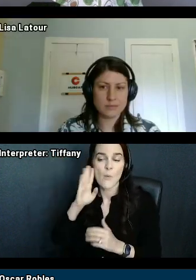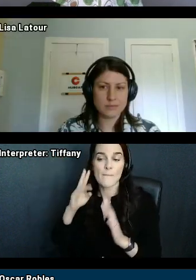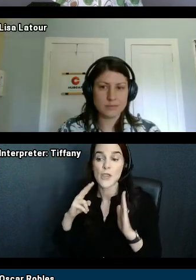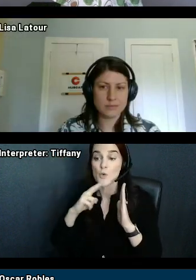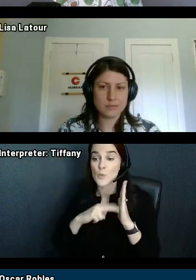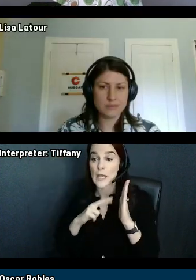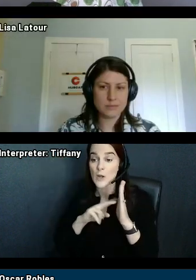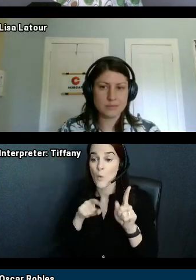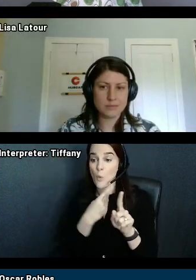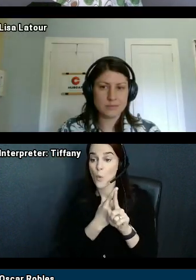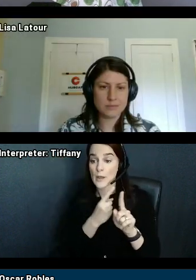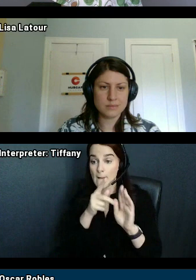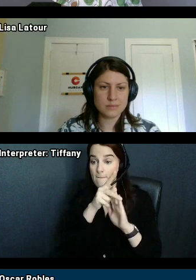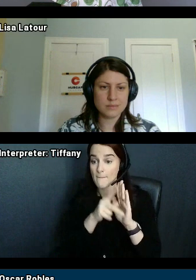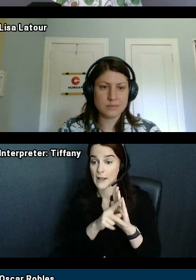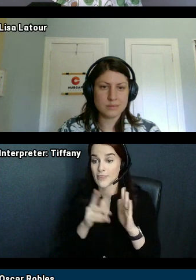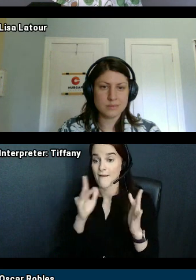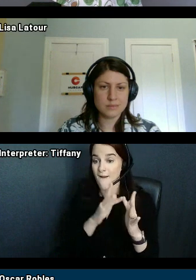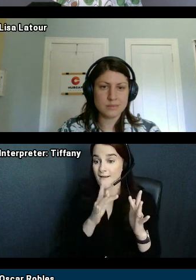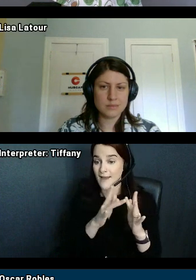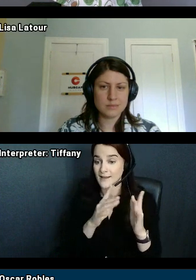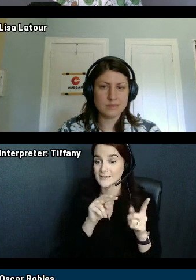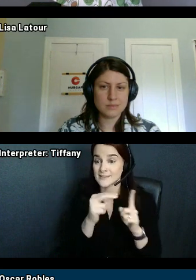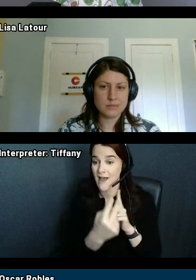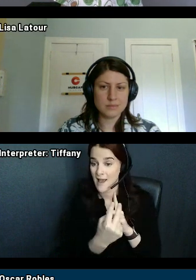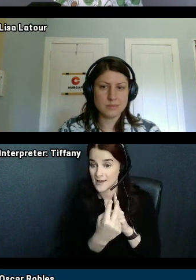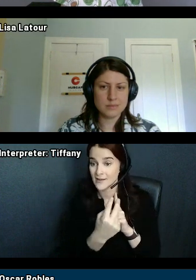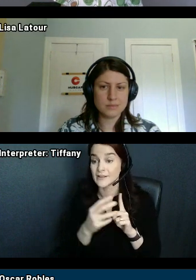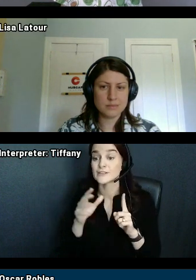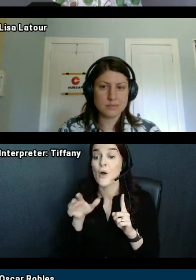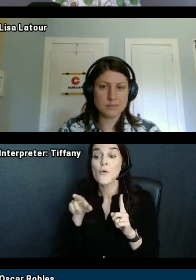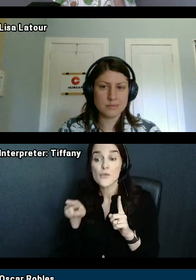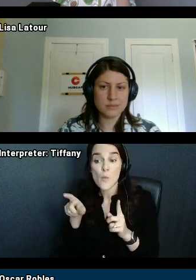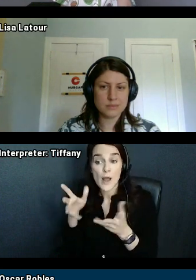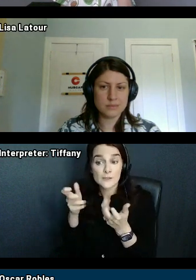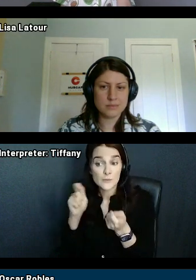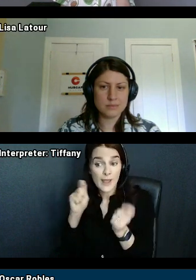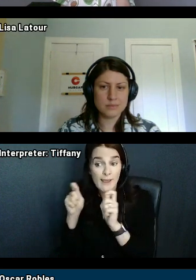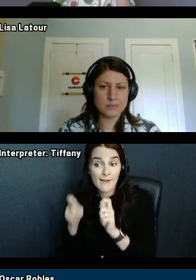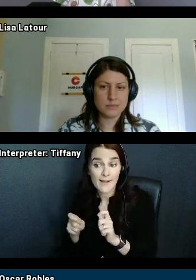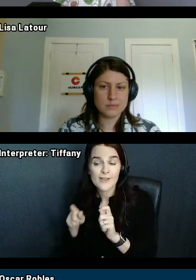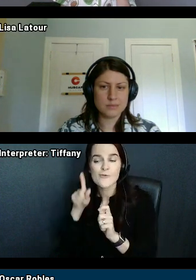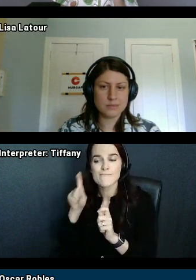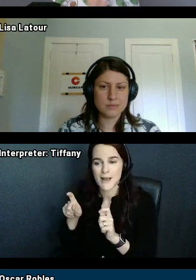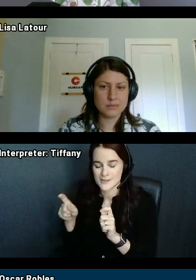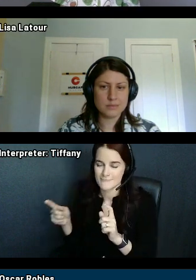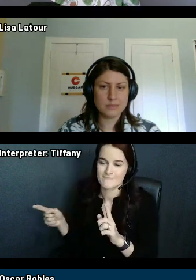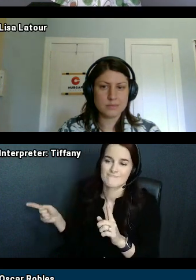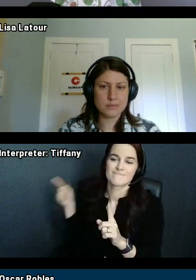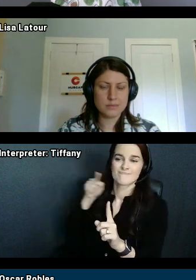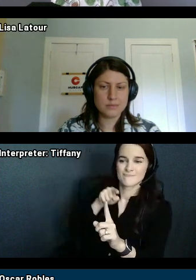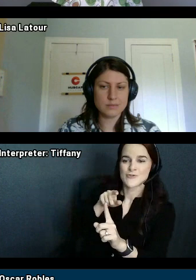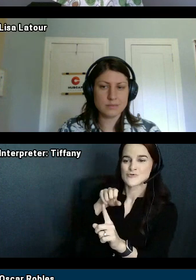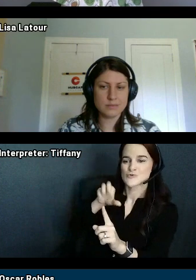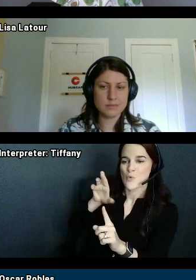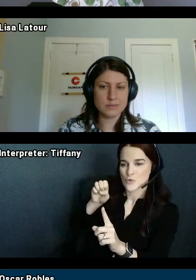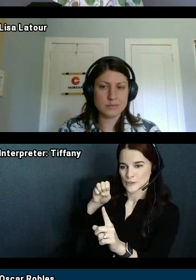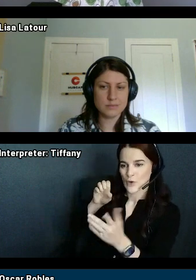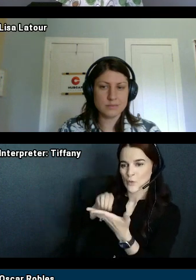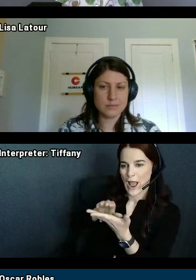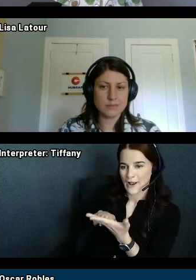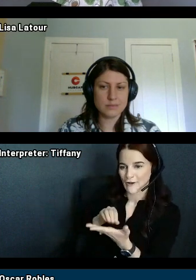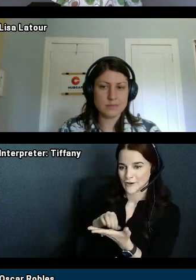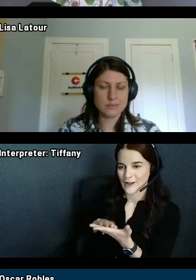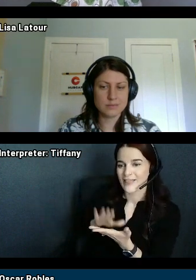the contact side. So if you want to make any edits, you'll have to do so from the source record, in which case would